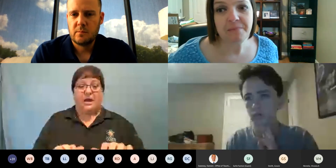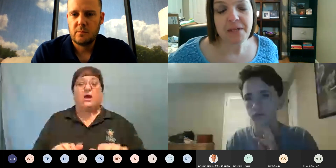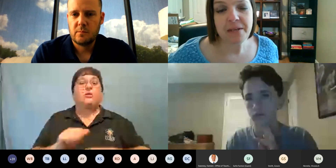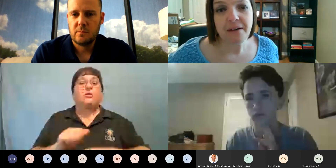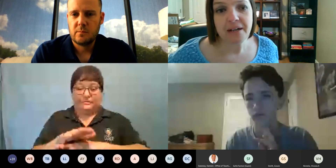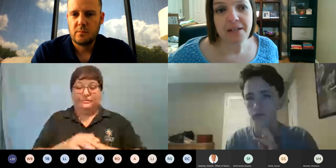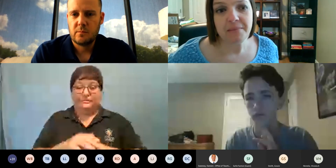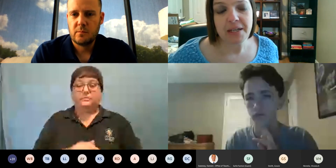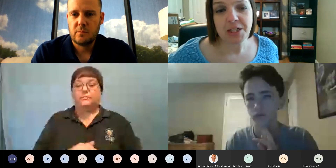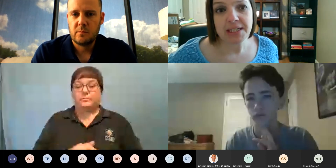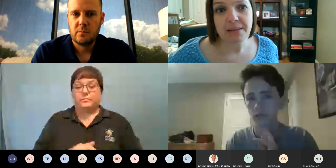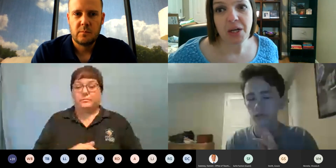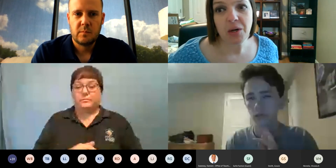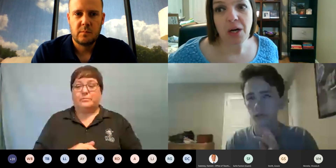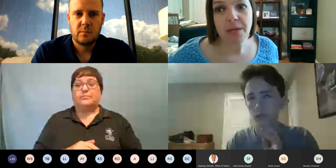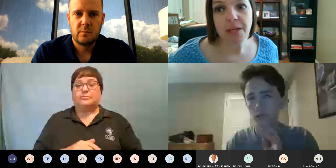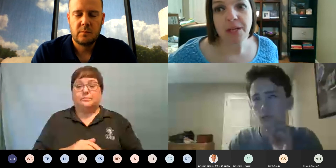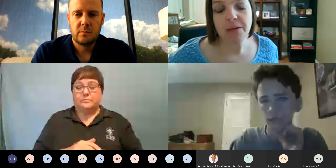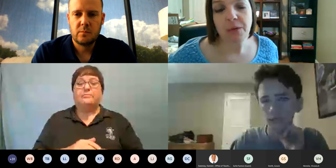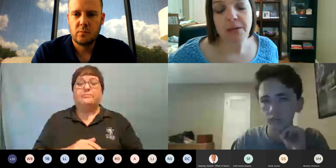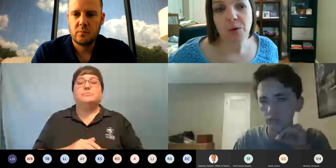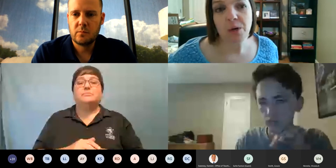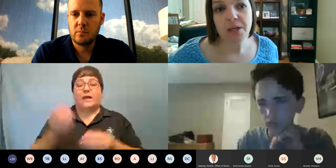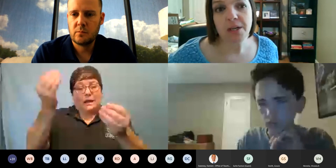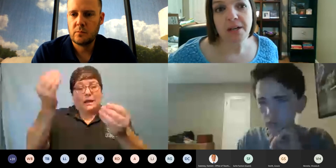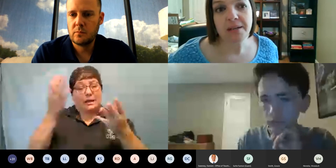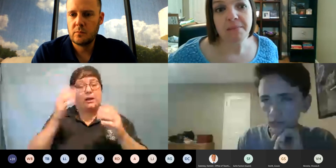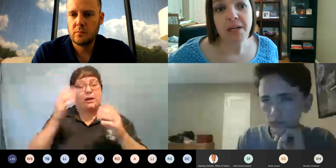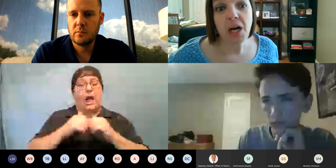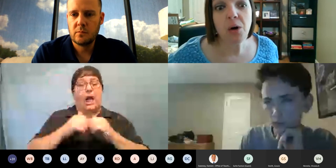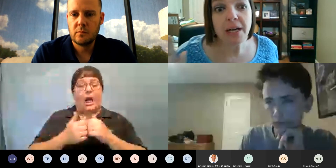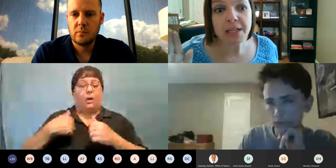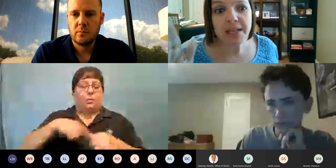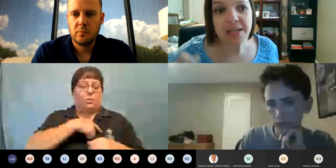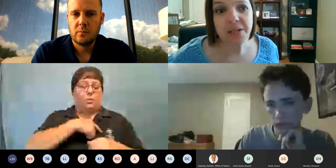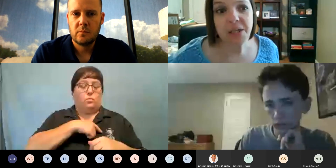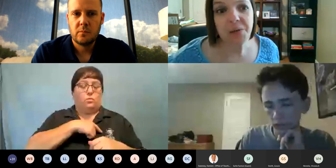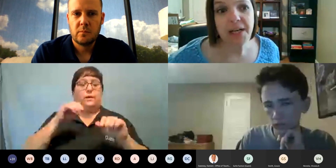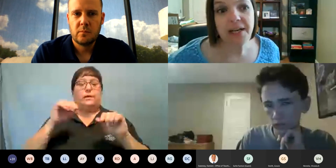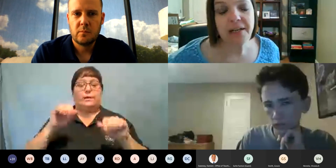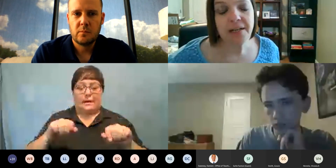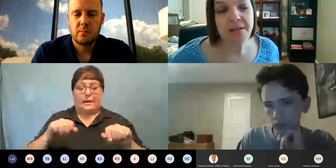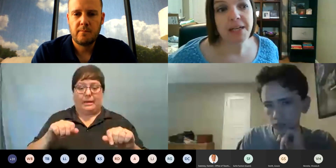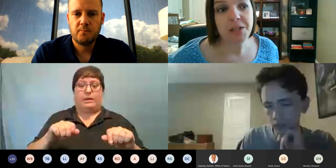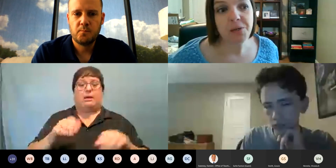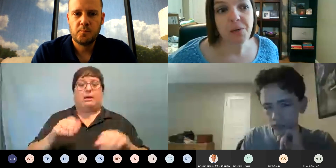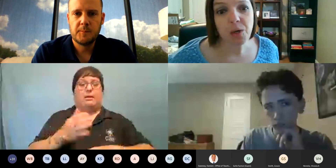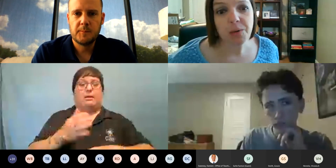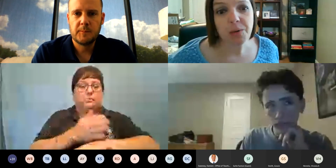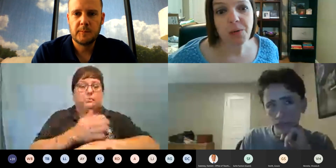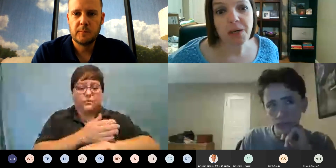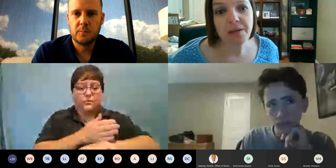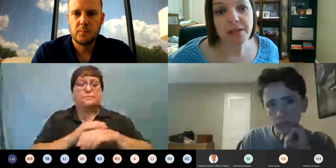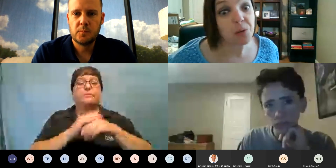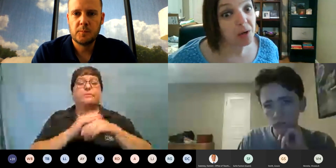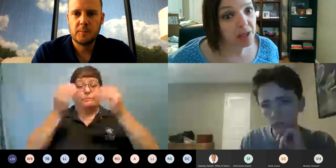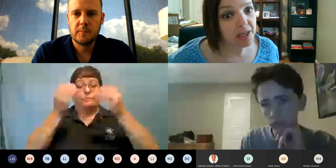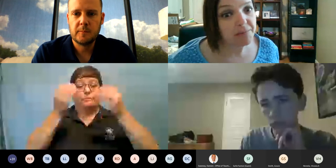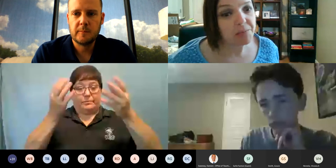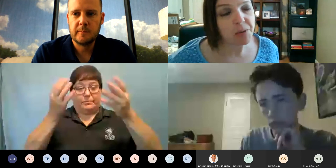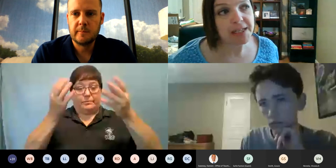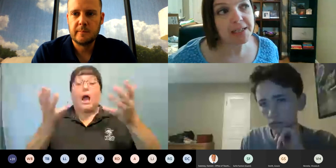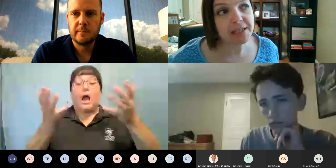You all are awesome. And just let me know how we can work. I did want to tell you that I do want to work with